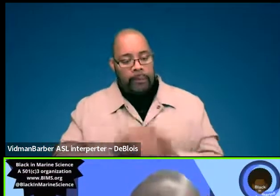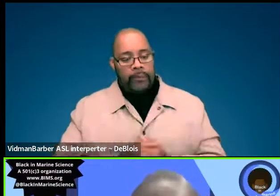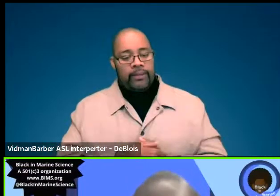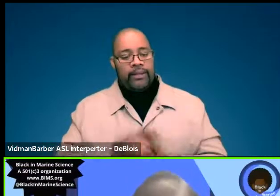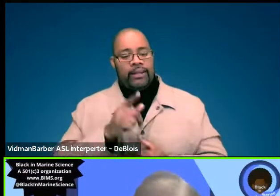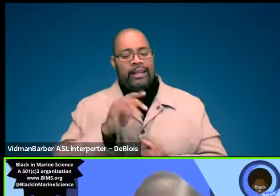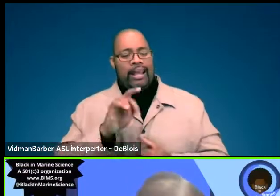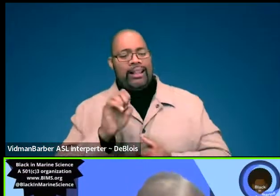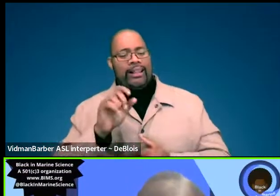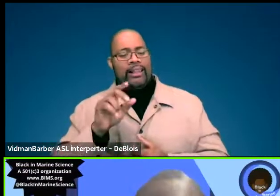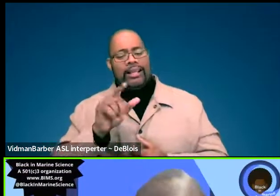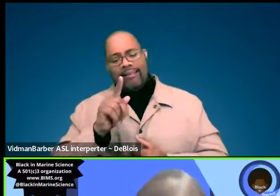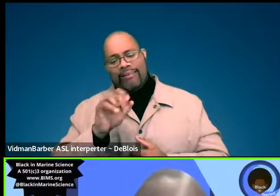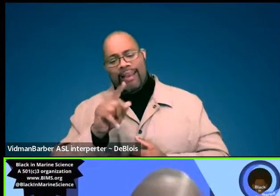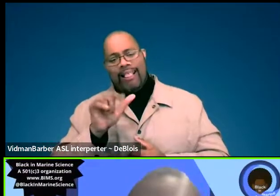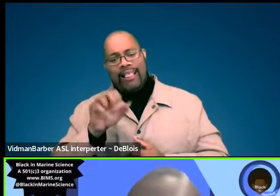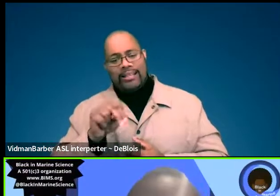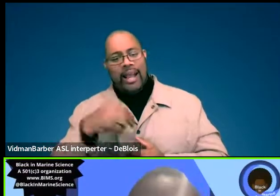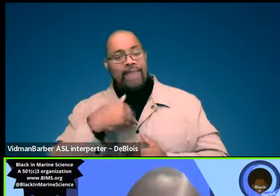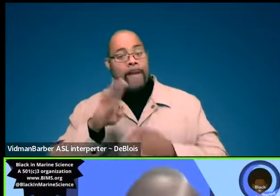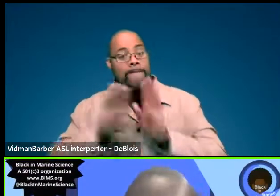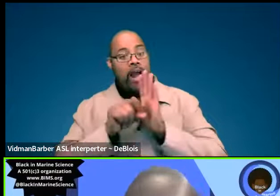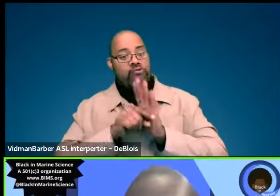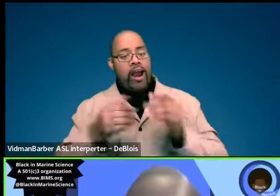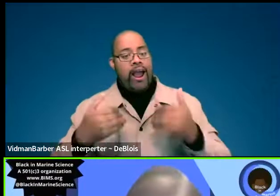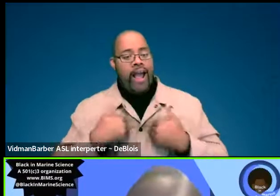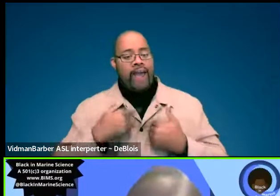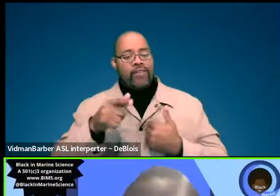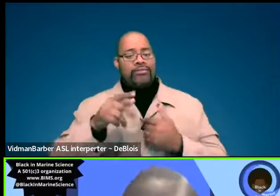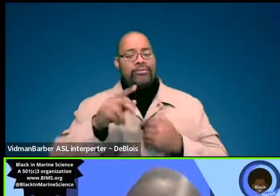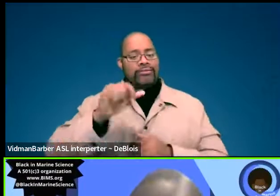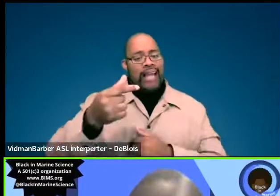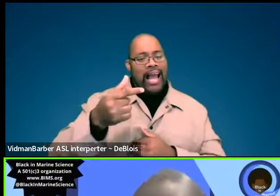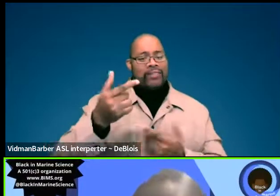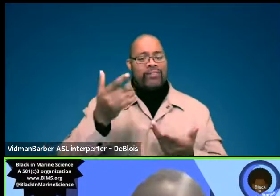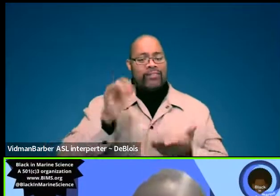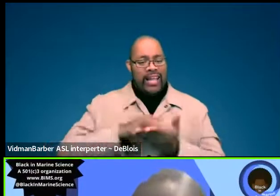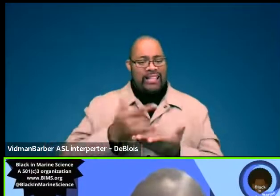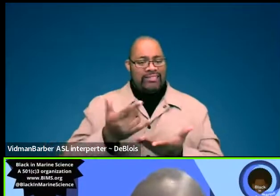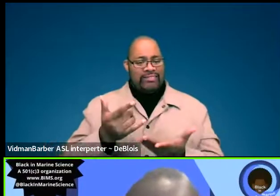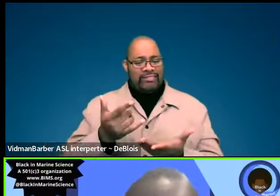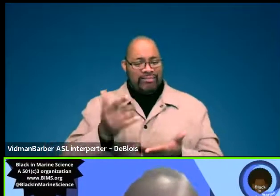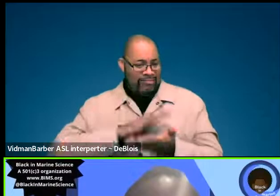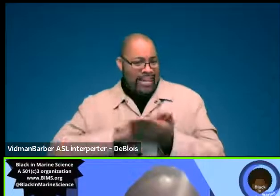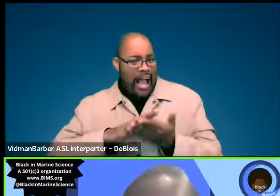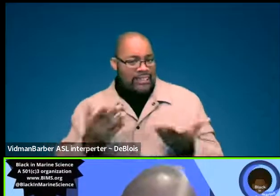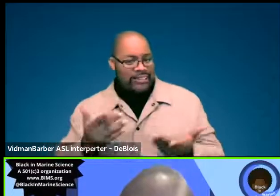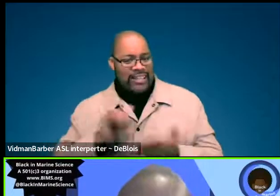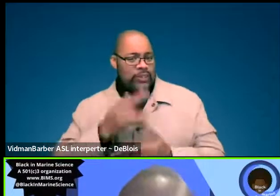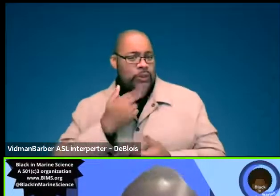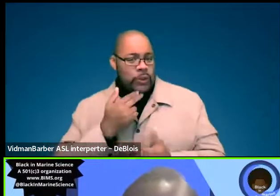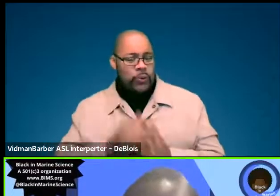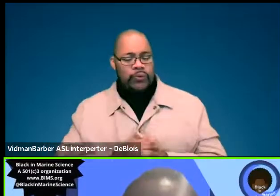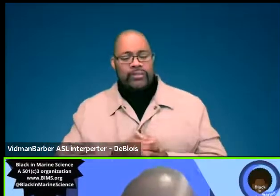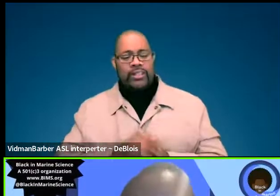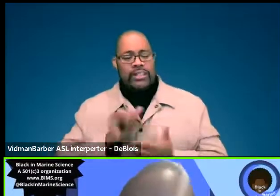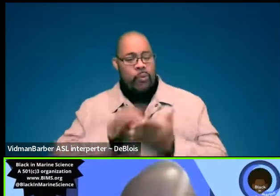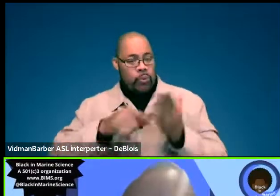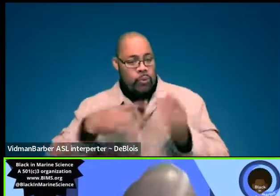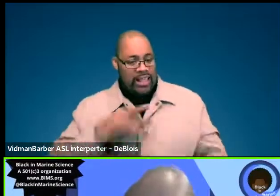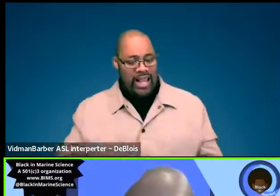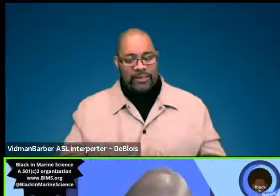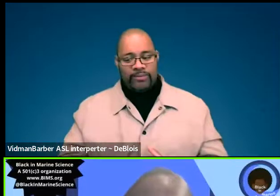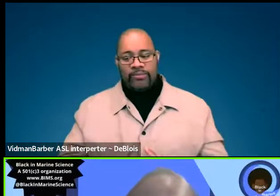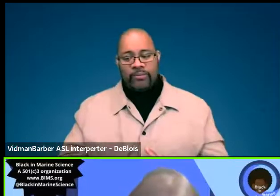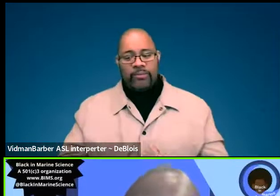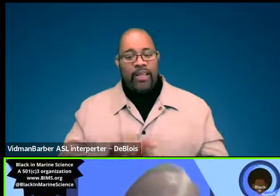Katelyn has a background that has, like her tags on it. Like that's nice, that's cute. That's what you like, you